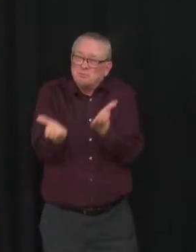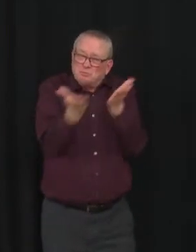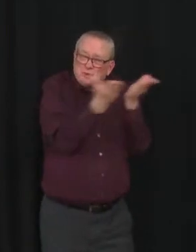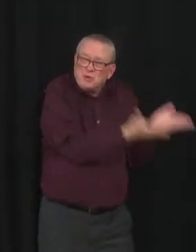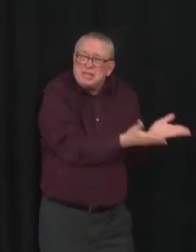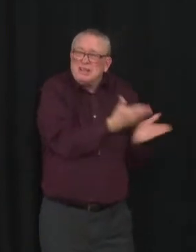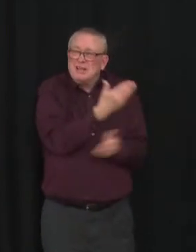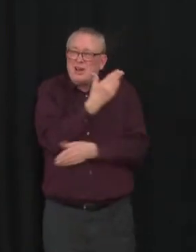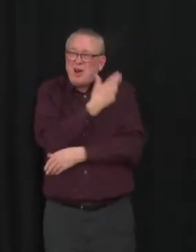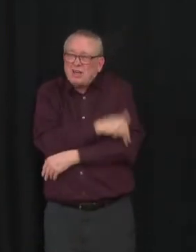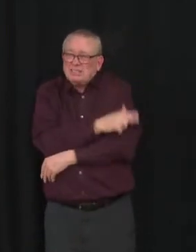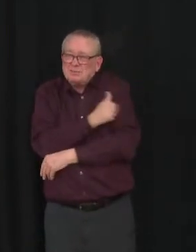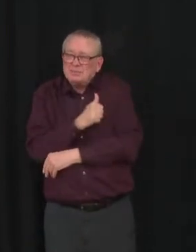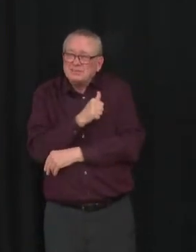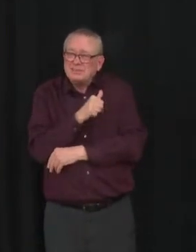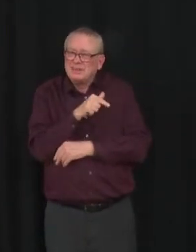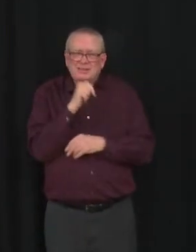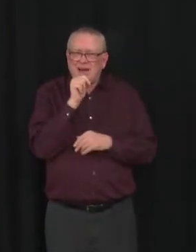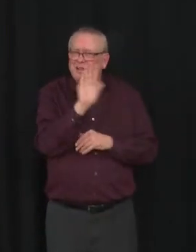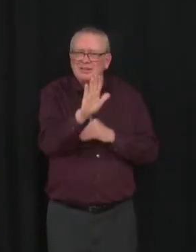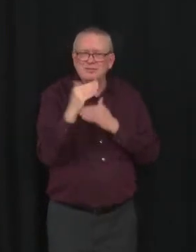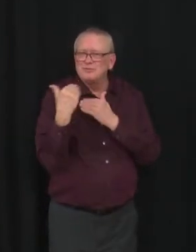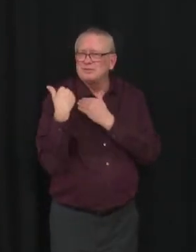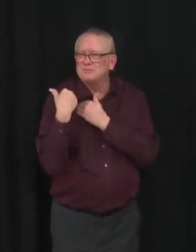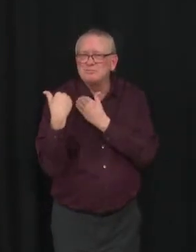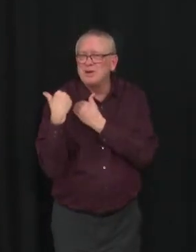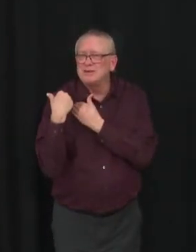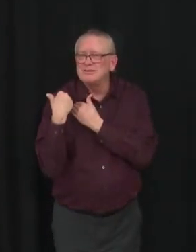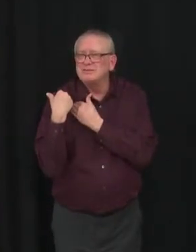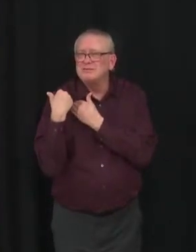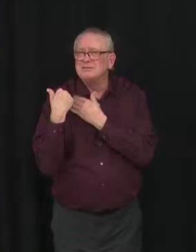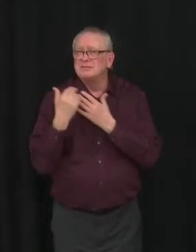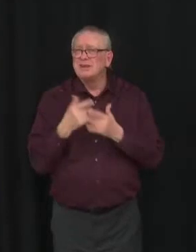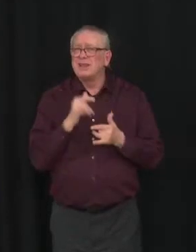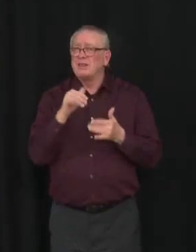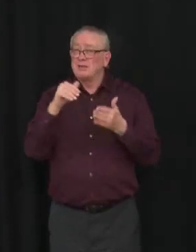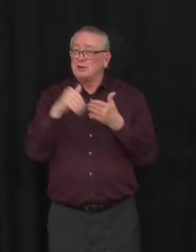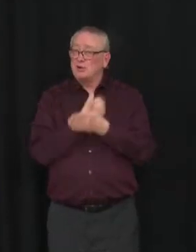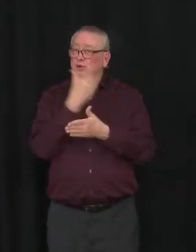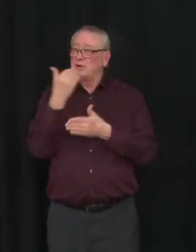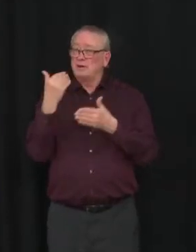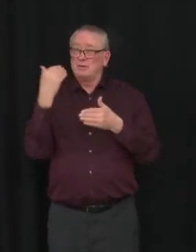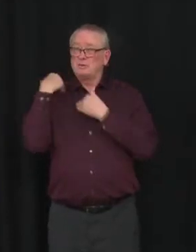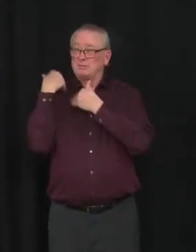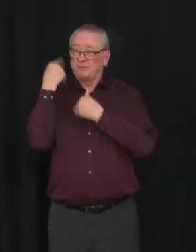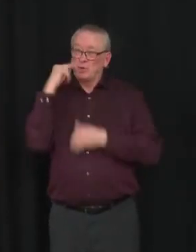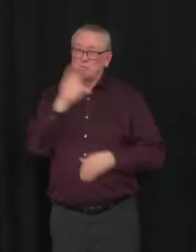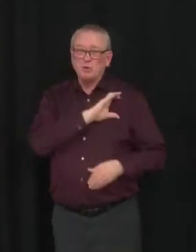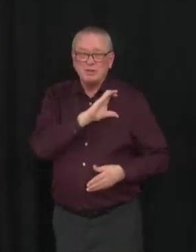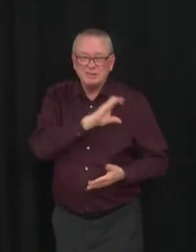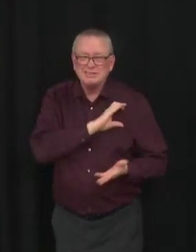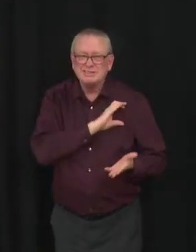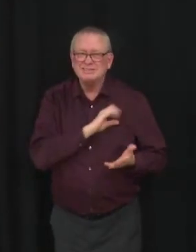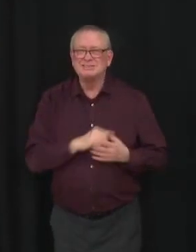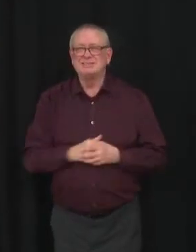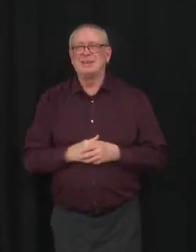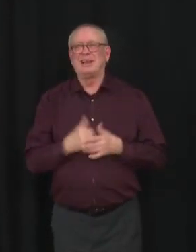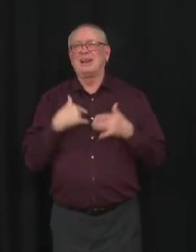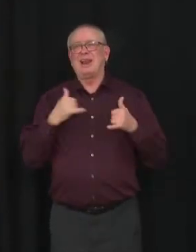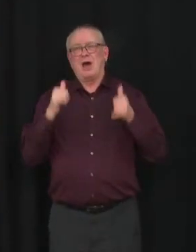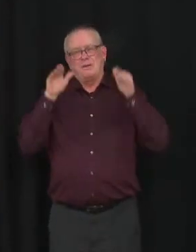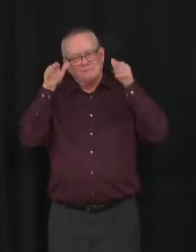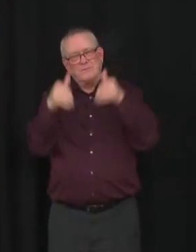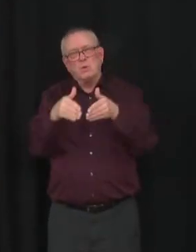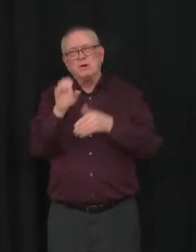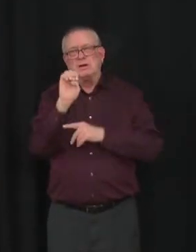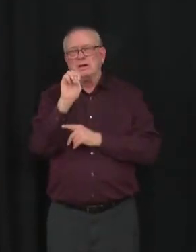make a change with EMS leadership in this province. Is that something you'd even consider? So we're focusing on fixing the problem right now.